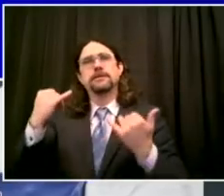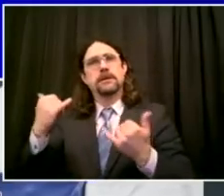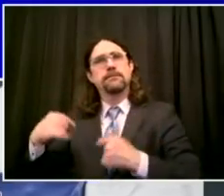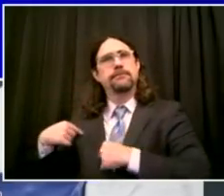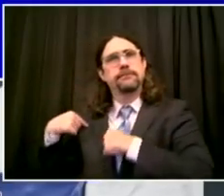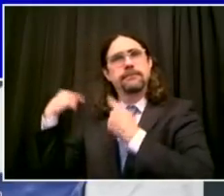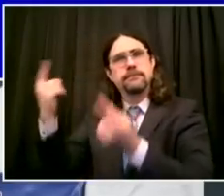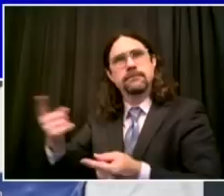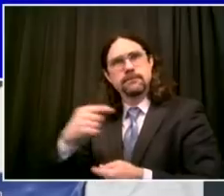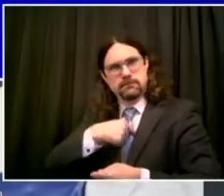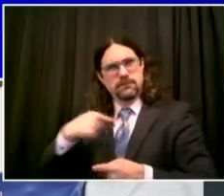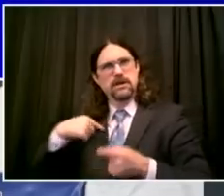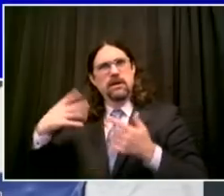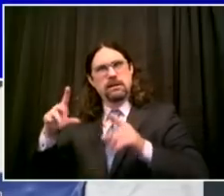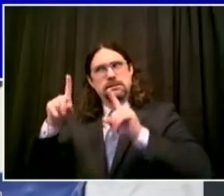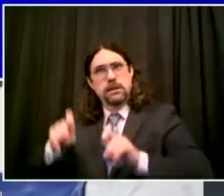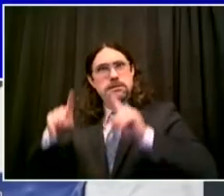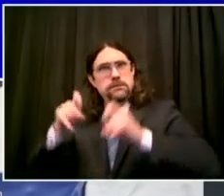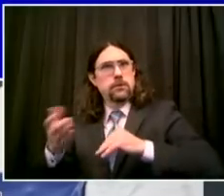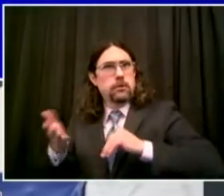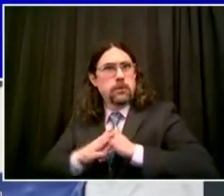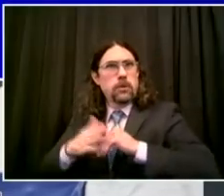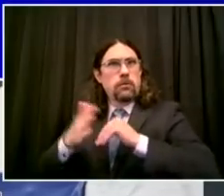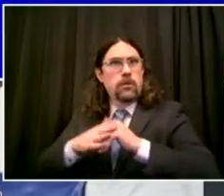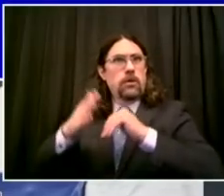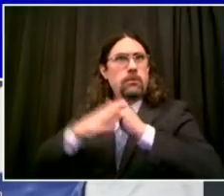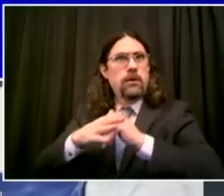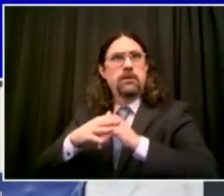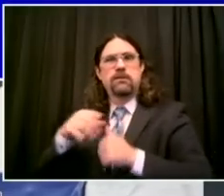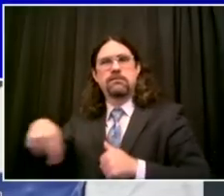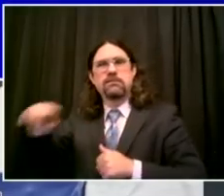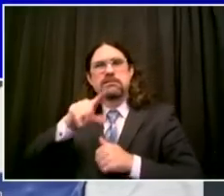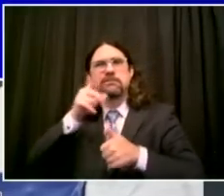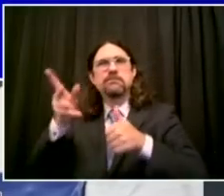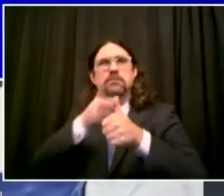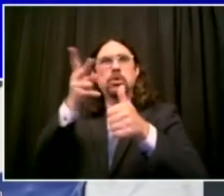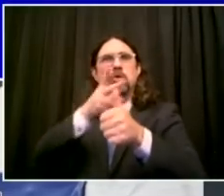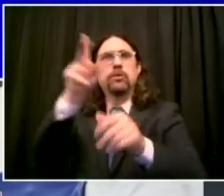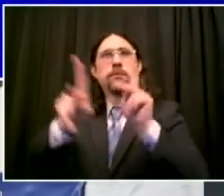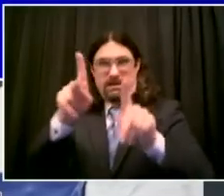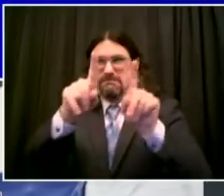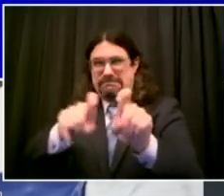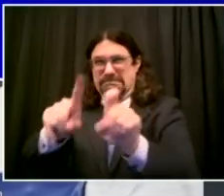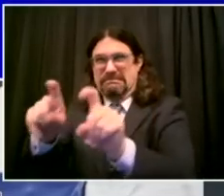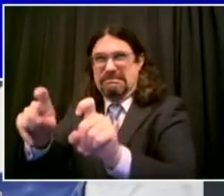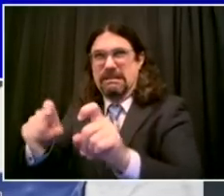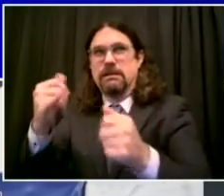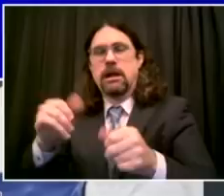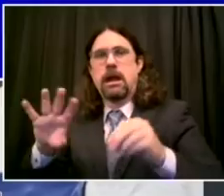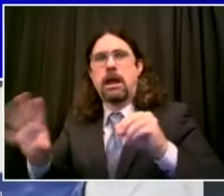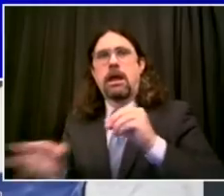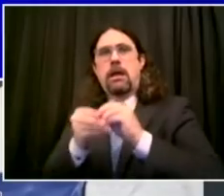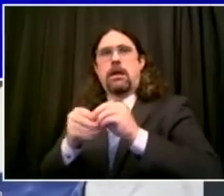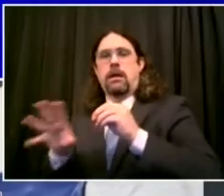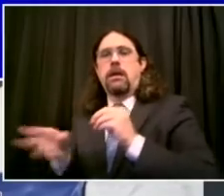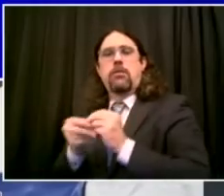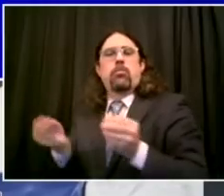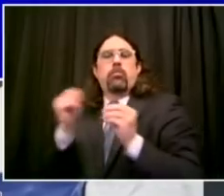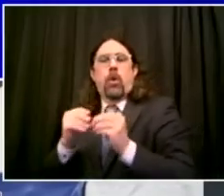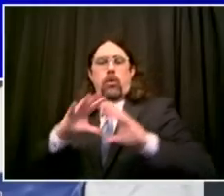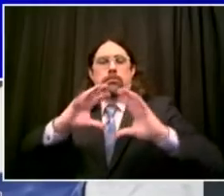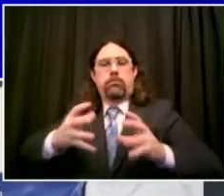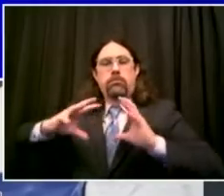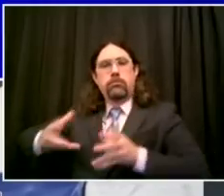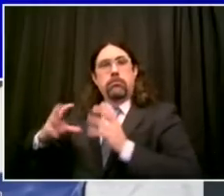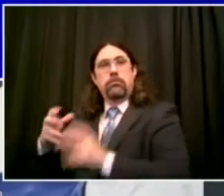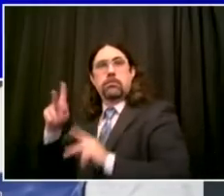on people who have been in close contact with someone who tested positive for the coronavirus, and folks who are in facilities like